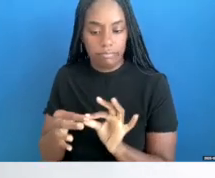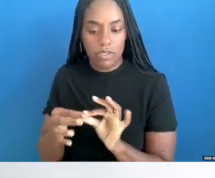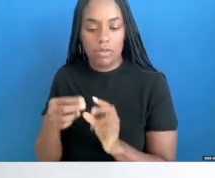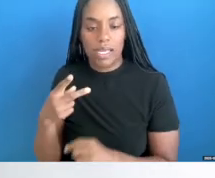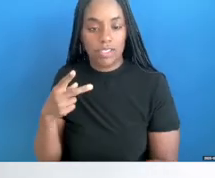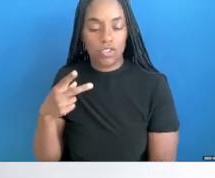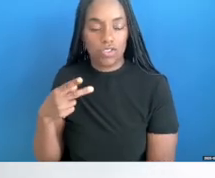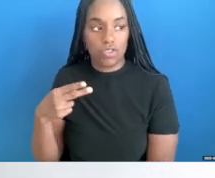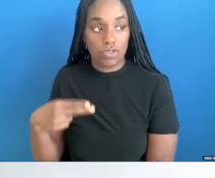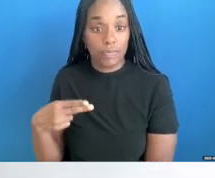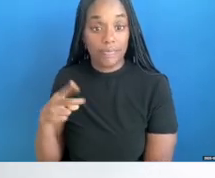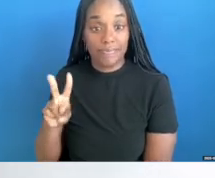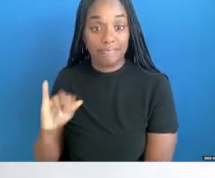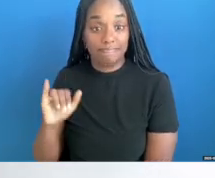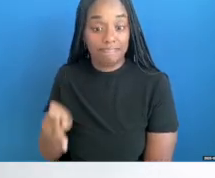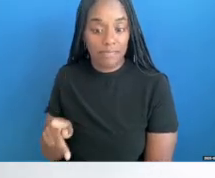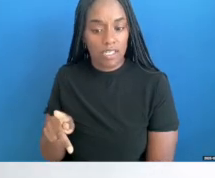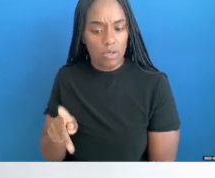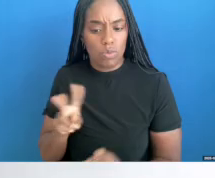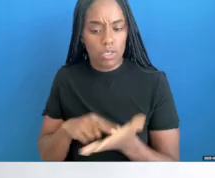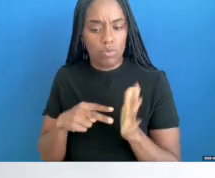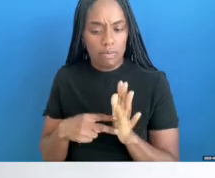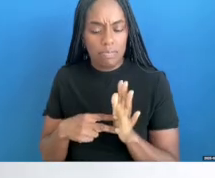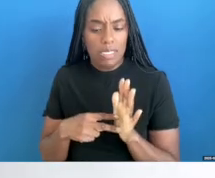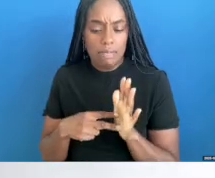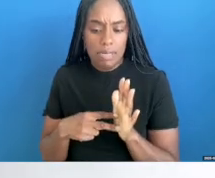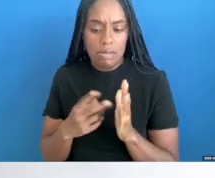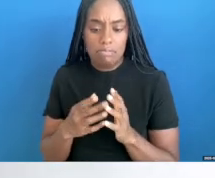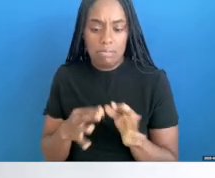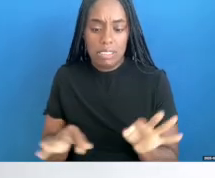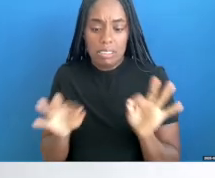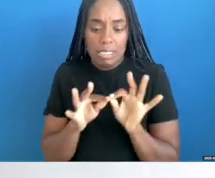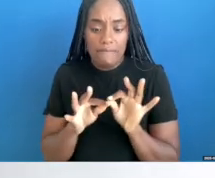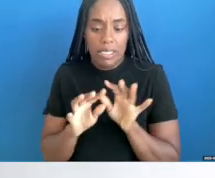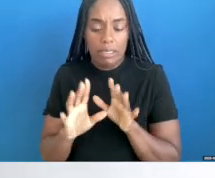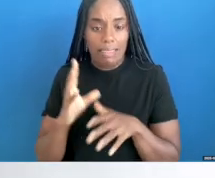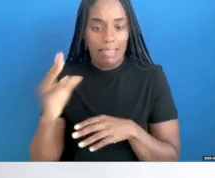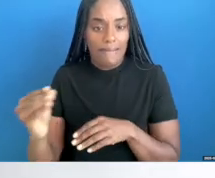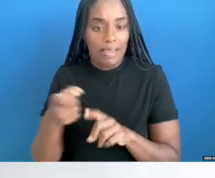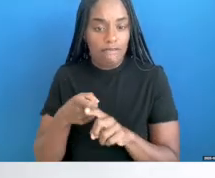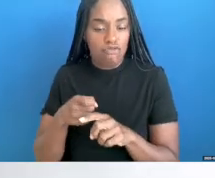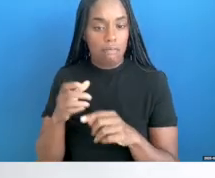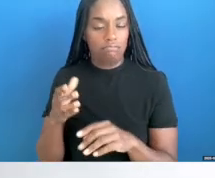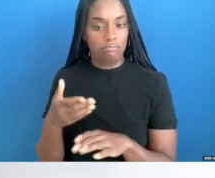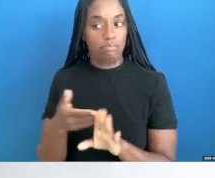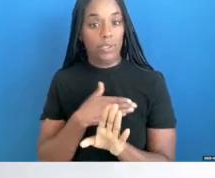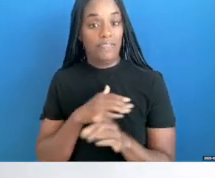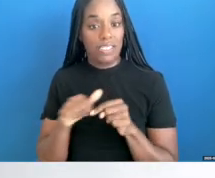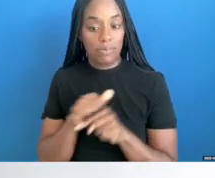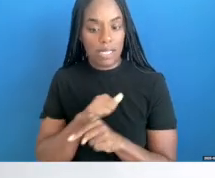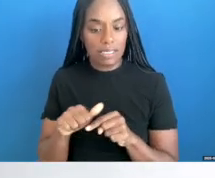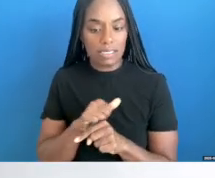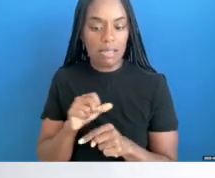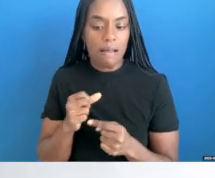would represent fairly significant departures from past practice, and or sort of thinking ahead about how we can be constructive in